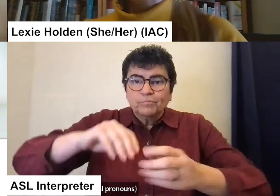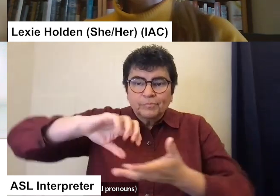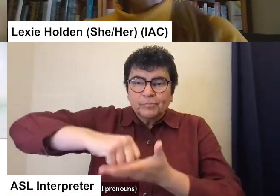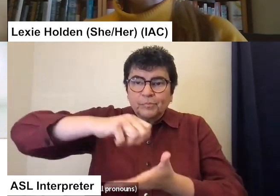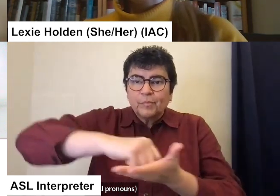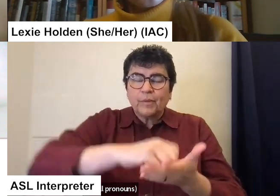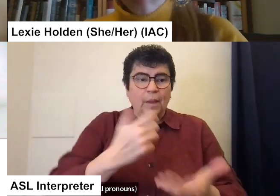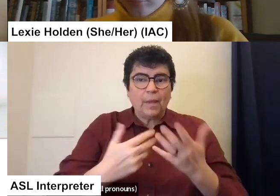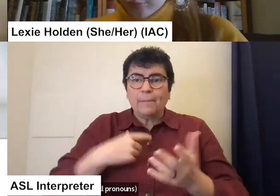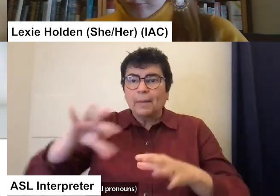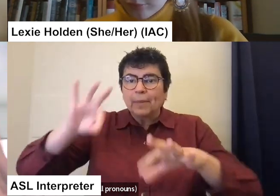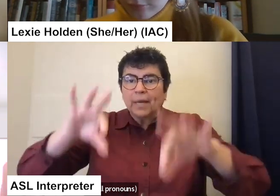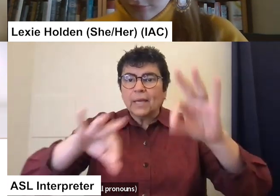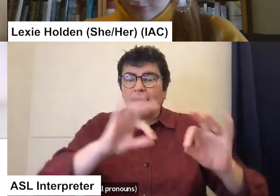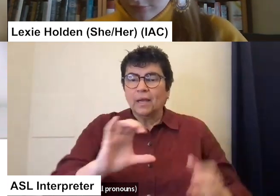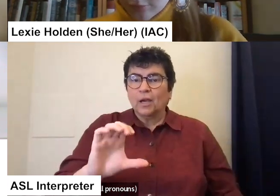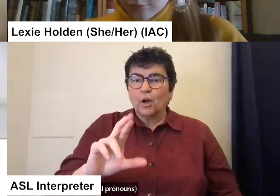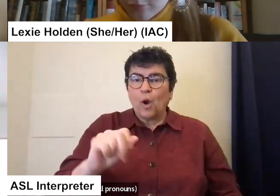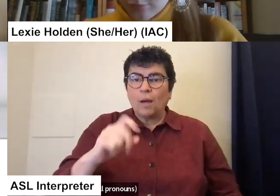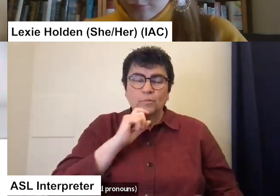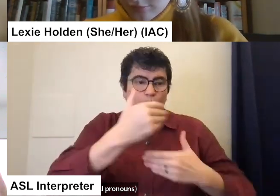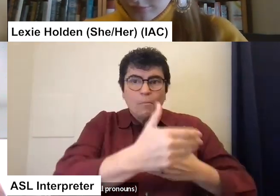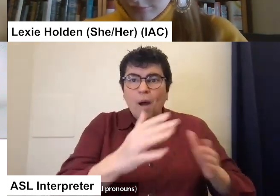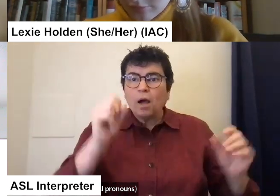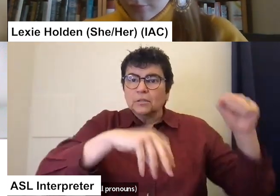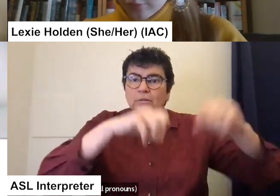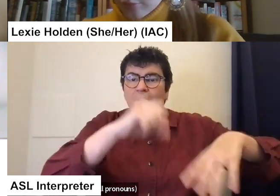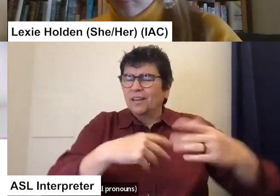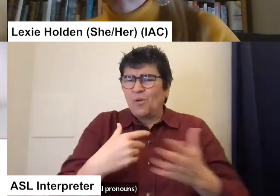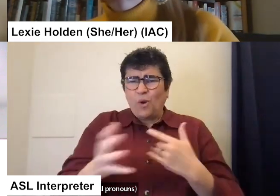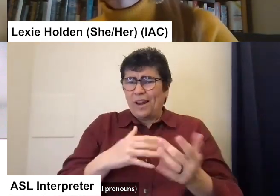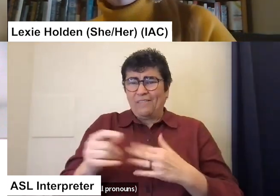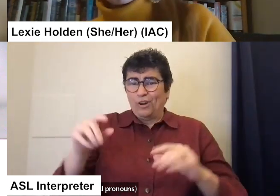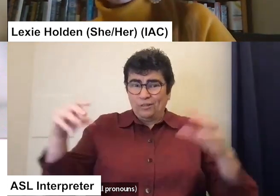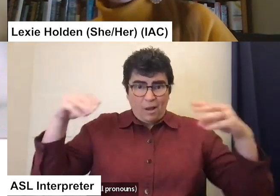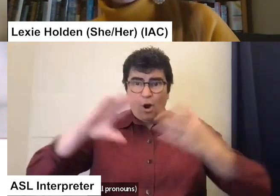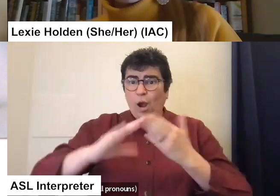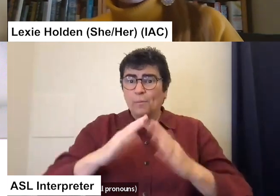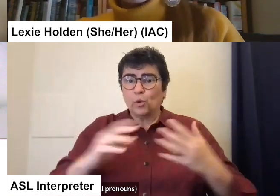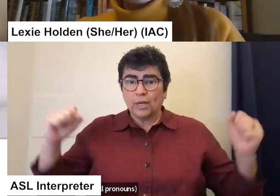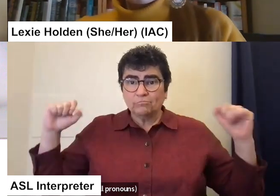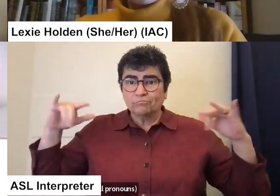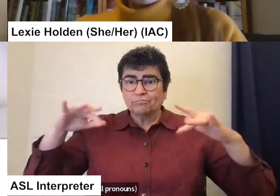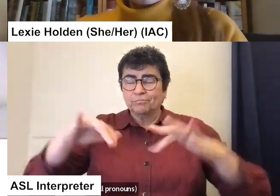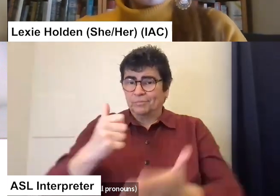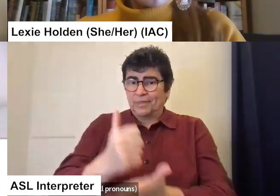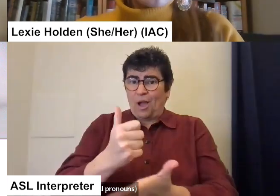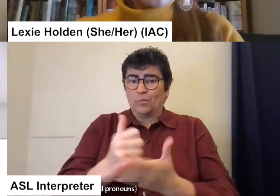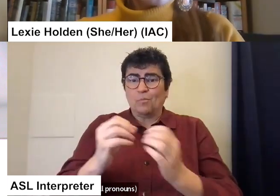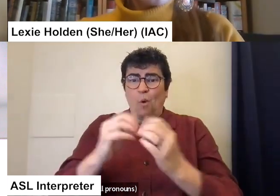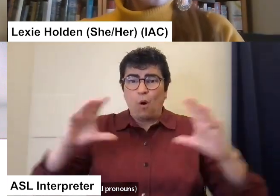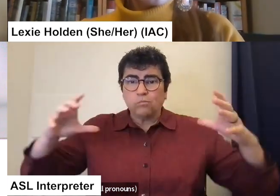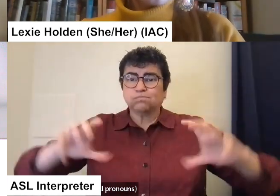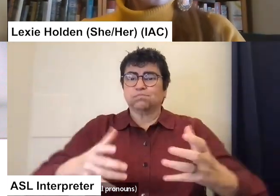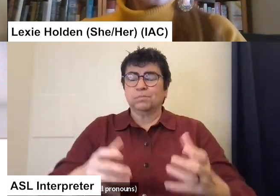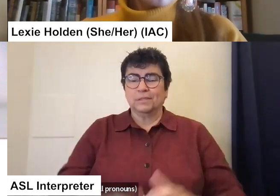picking up the crops, maybe that's packaging, whatever the case may be, and it helps much more community. So